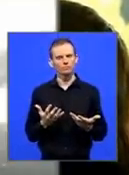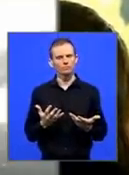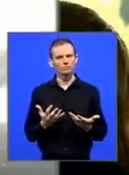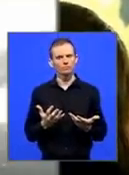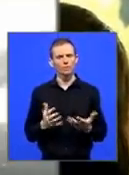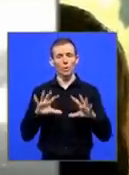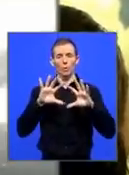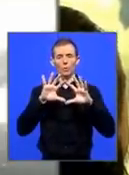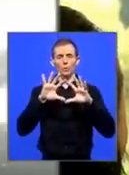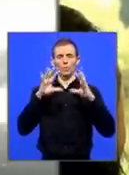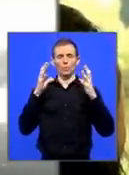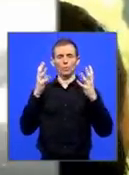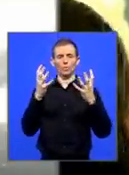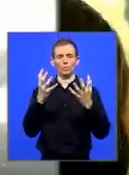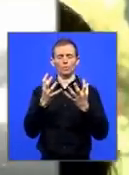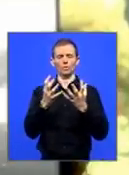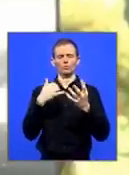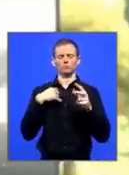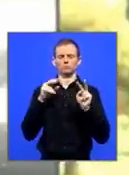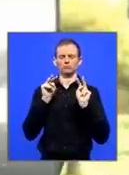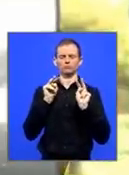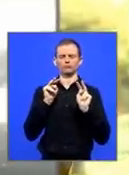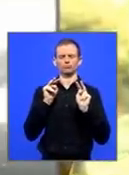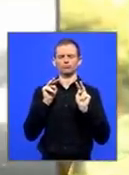say that the important thing that